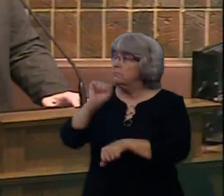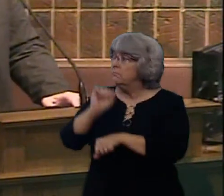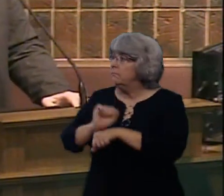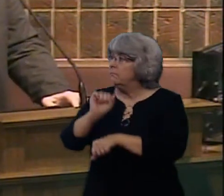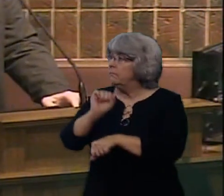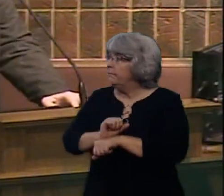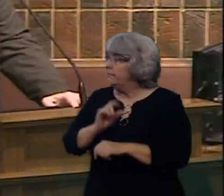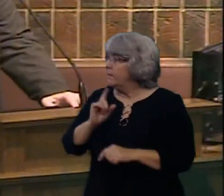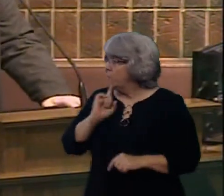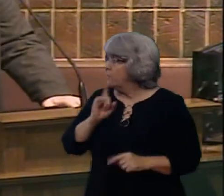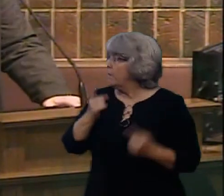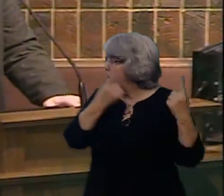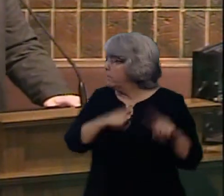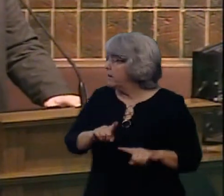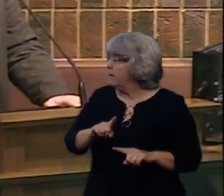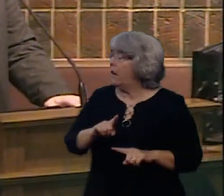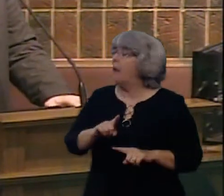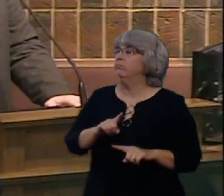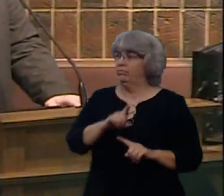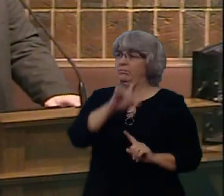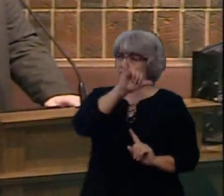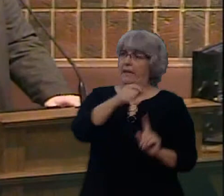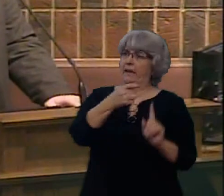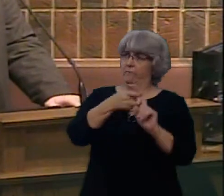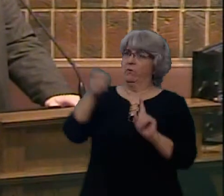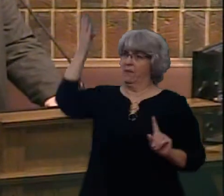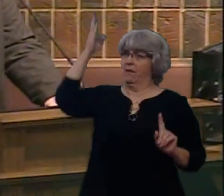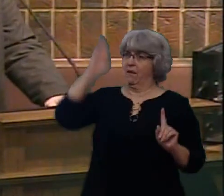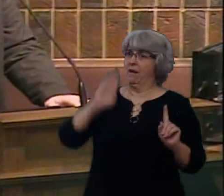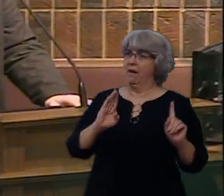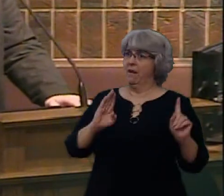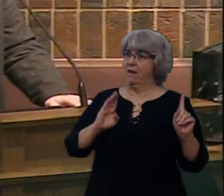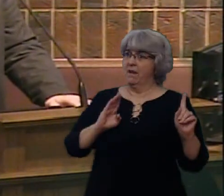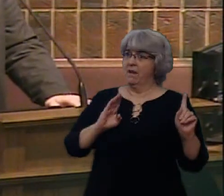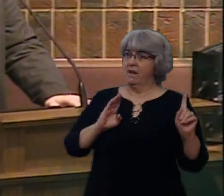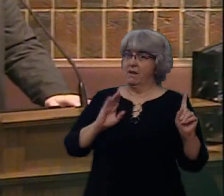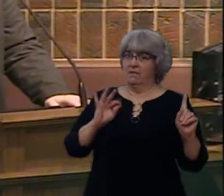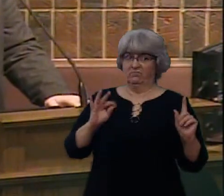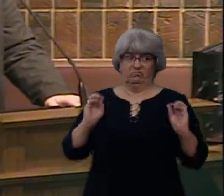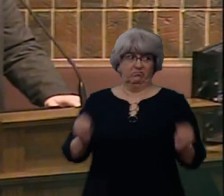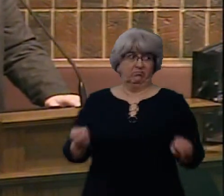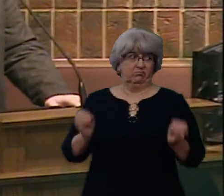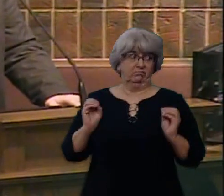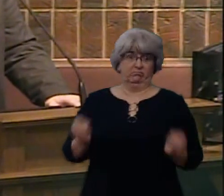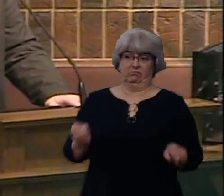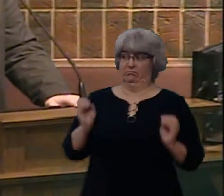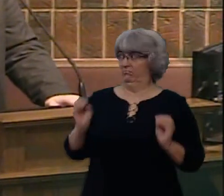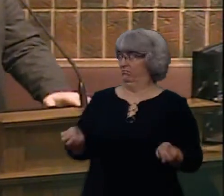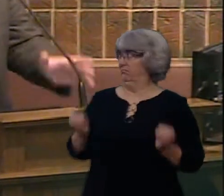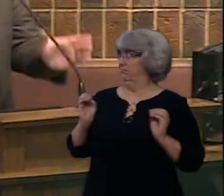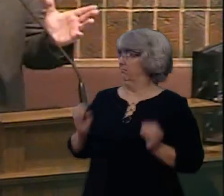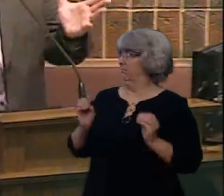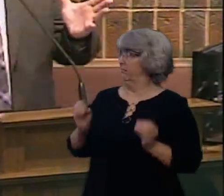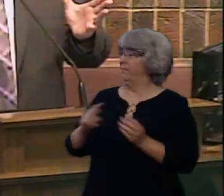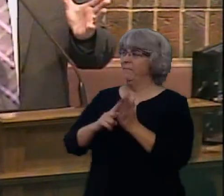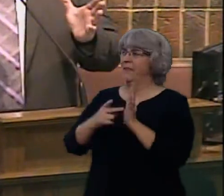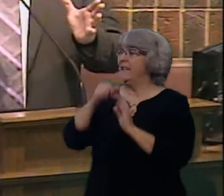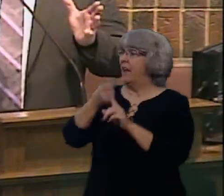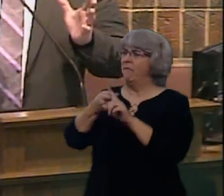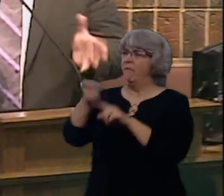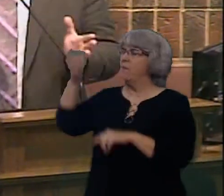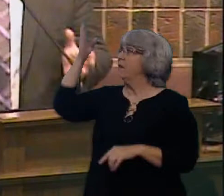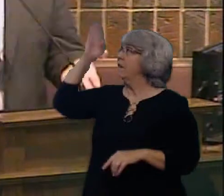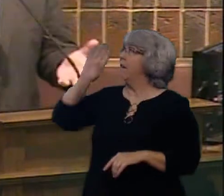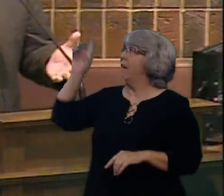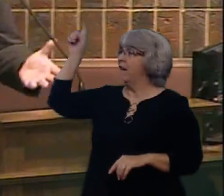to pass, then you know it is from me. But if it doesn't, you know it's not from me." Now today,